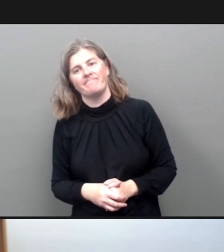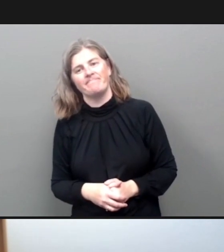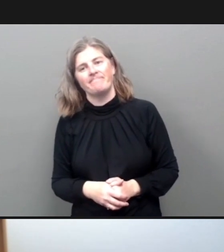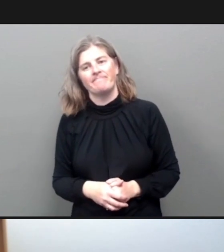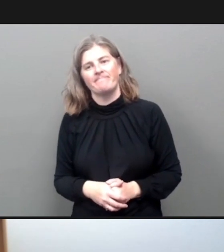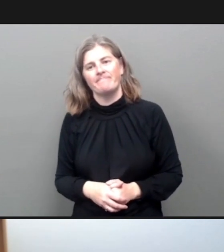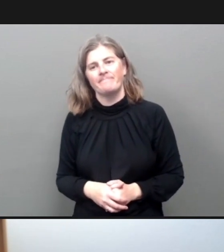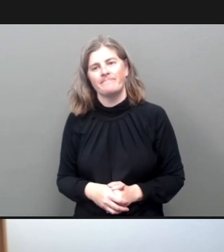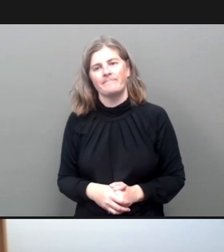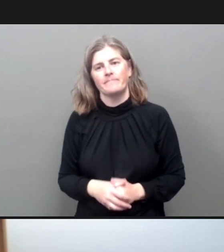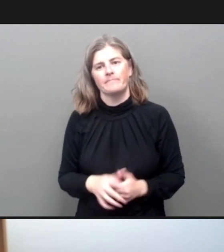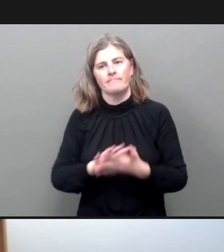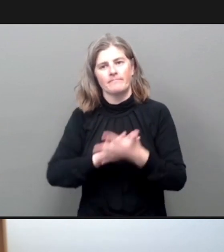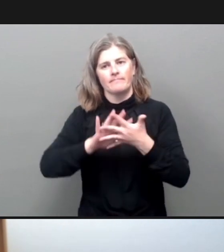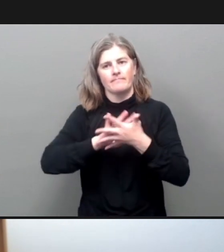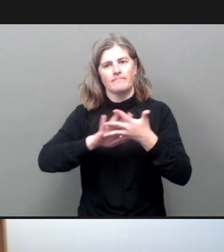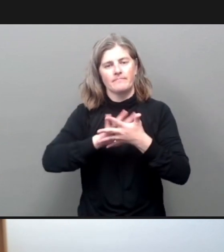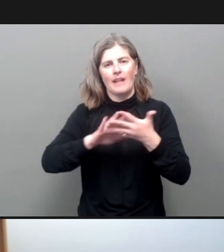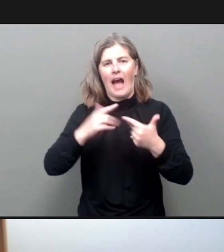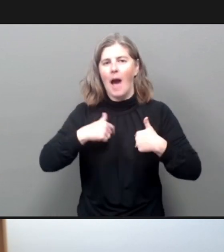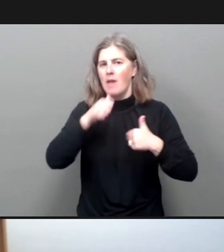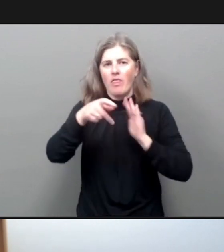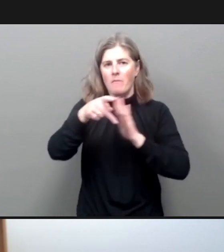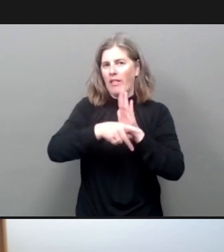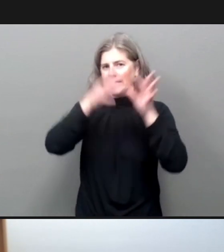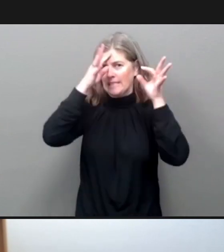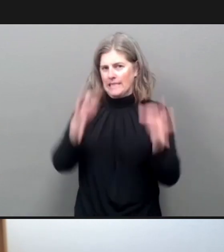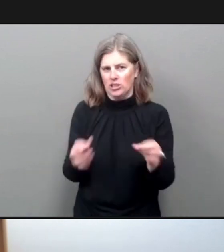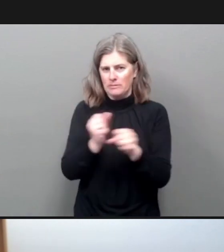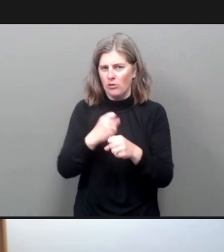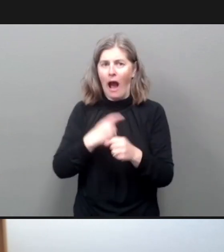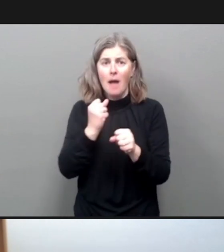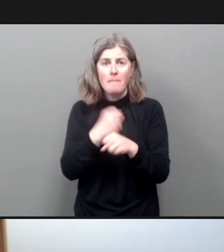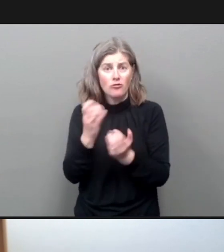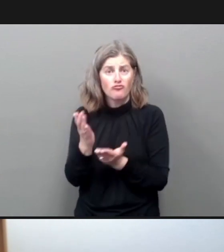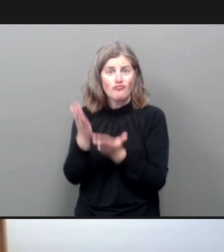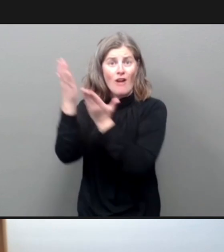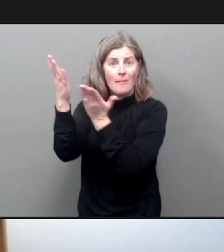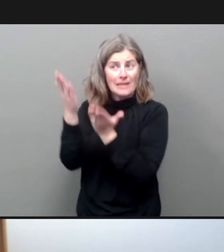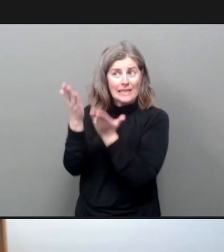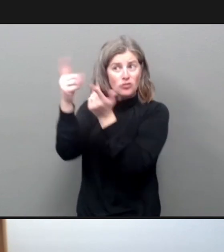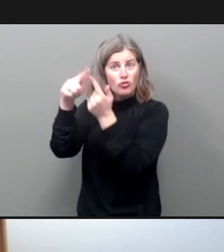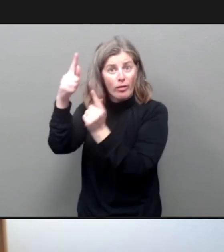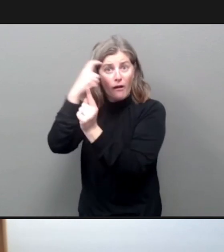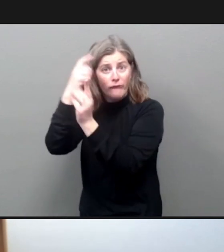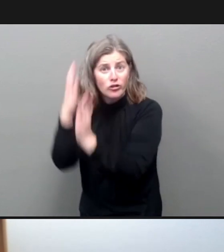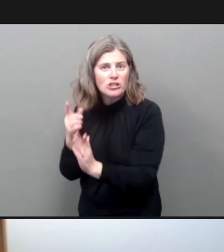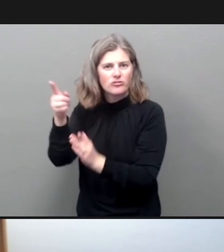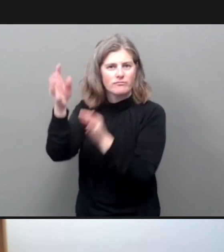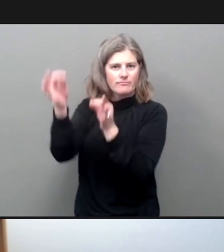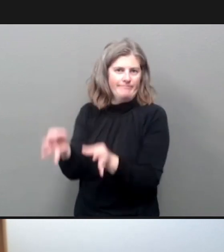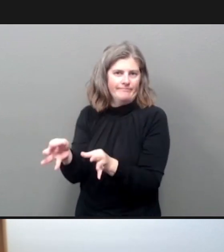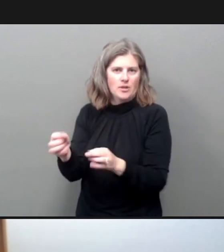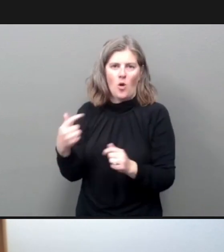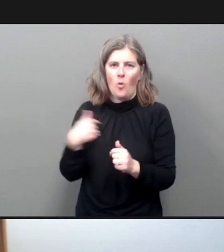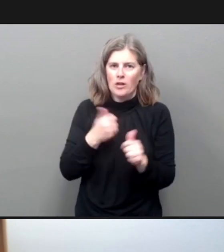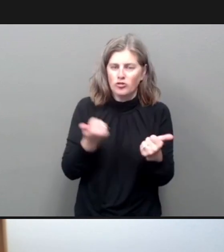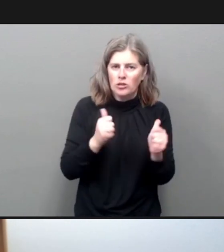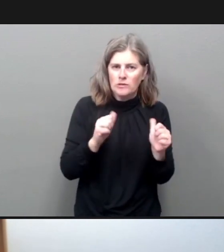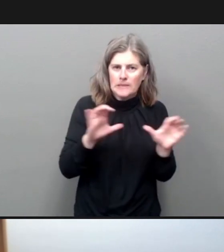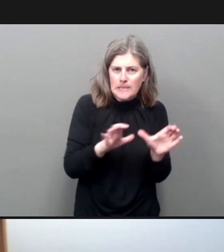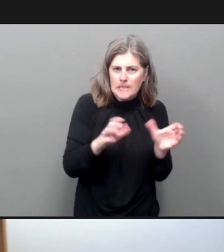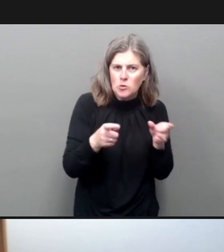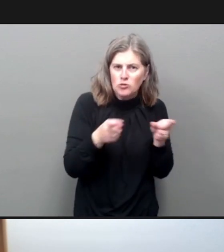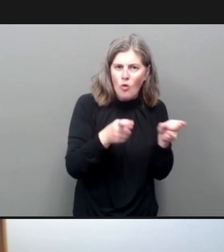the final policy decision maker. I make recommendations to the governor. I think we're doing everything we can to